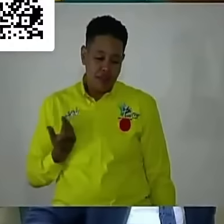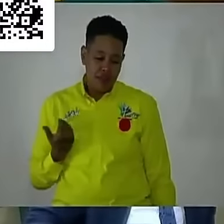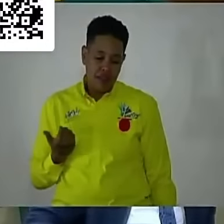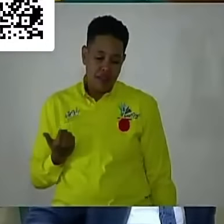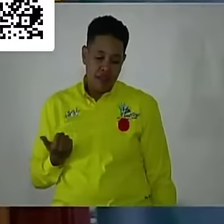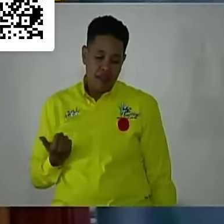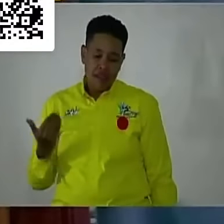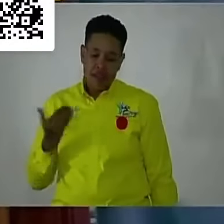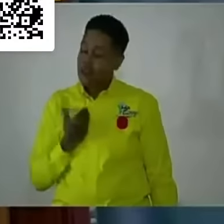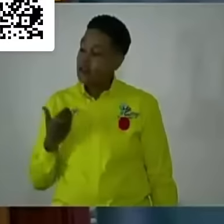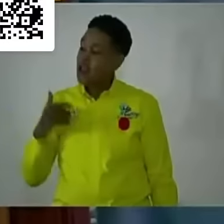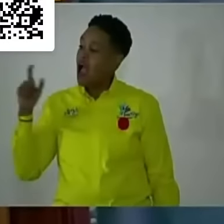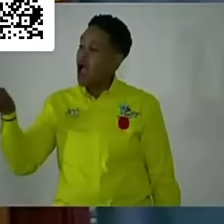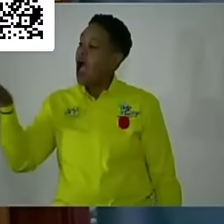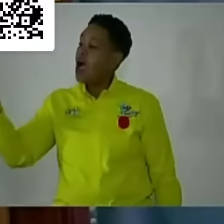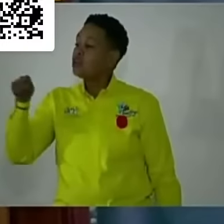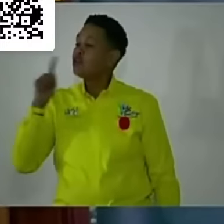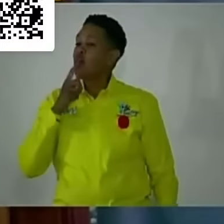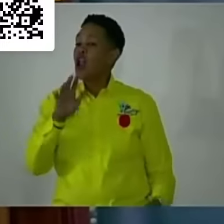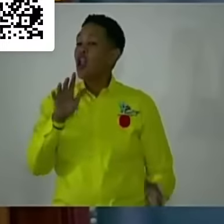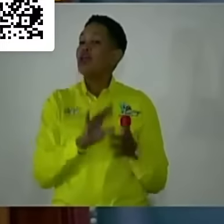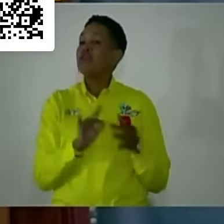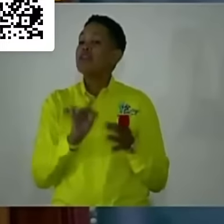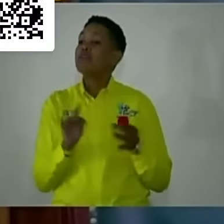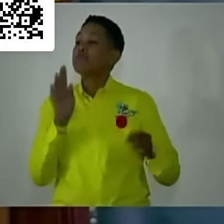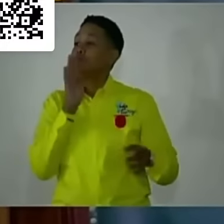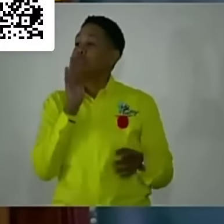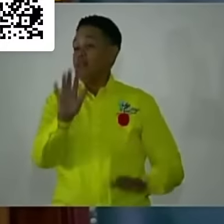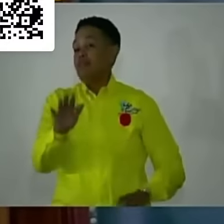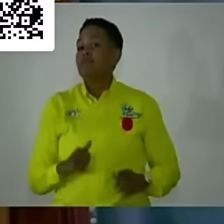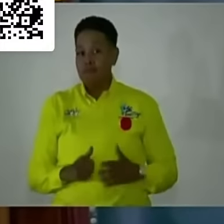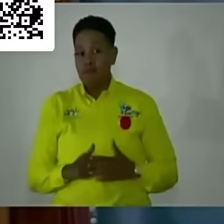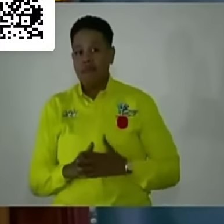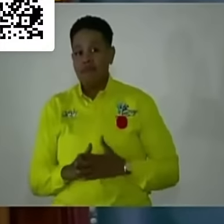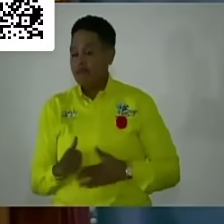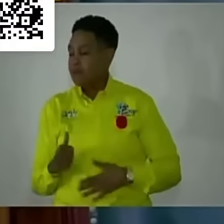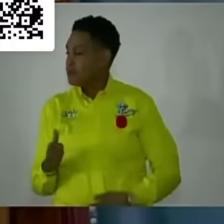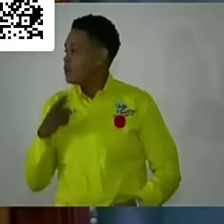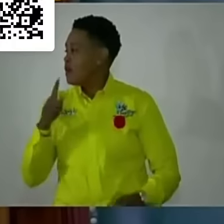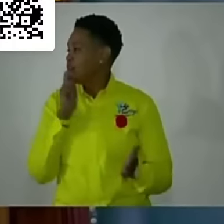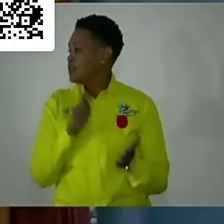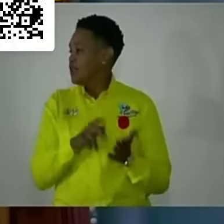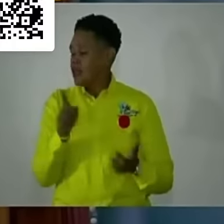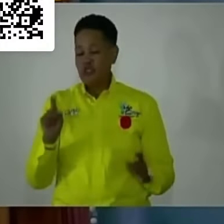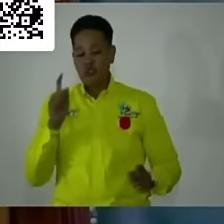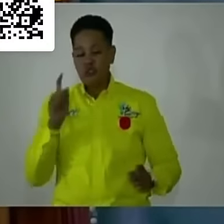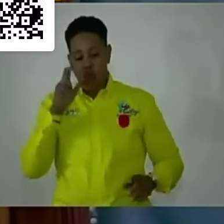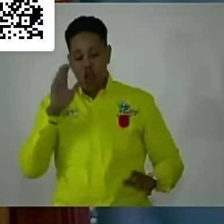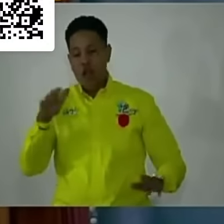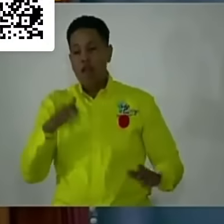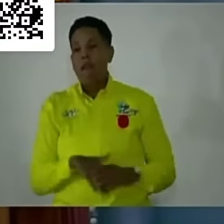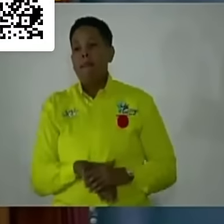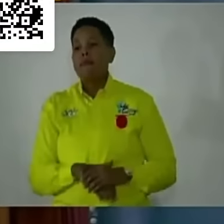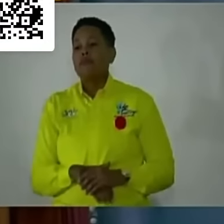the member is asking you to allow him to speak. While on his feet, he should be heard.